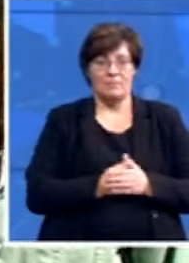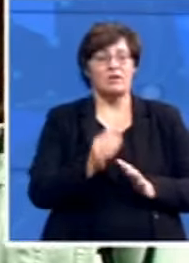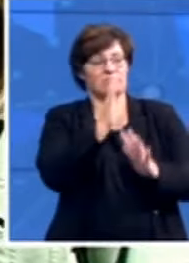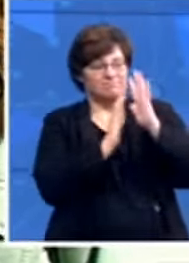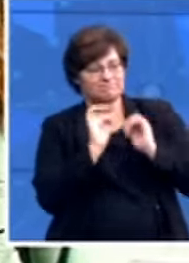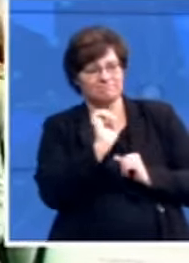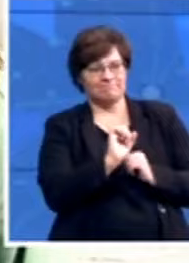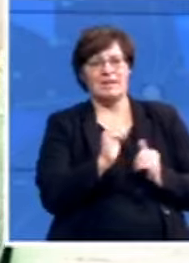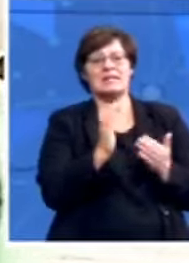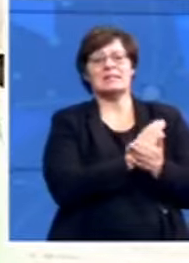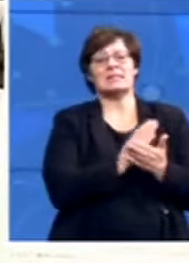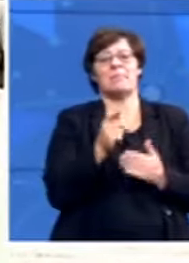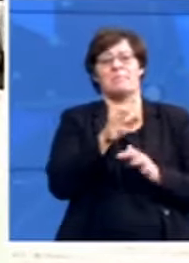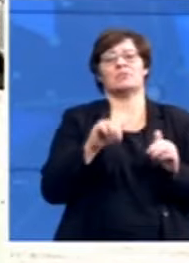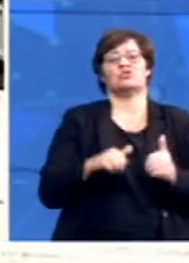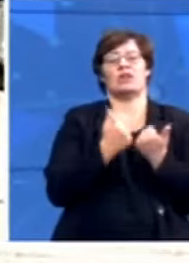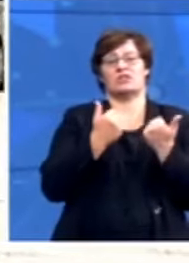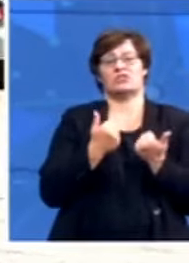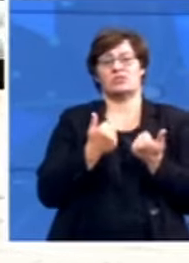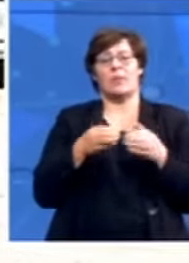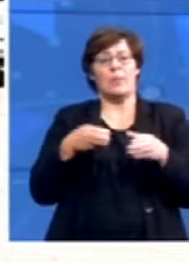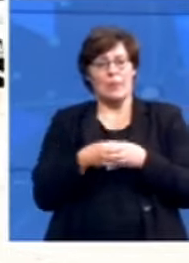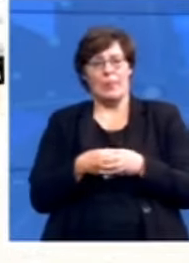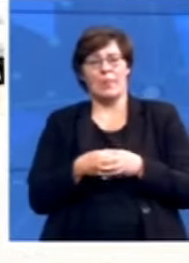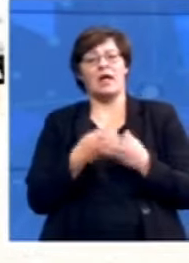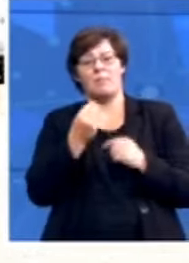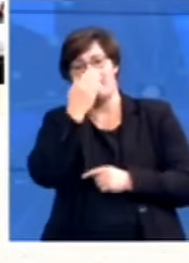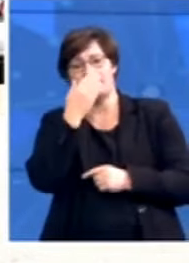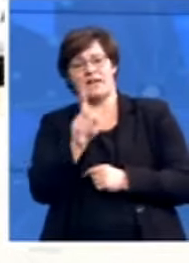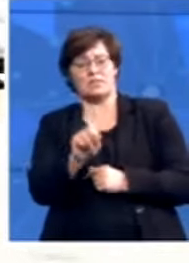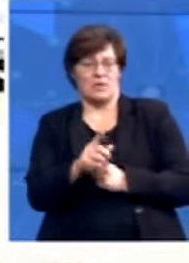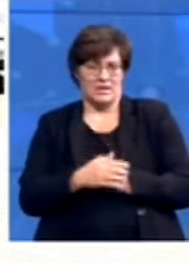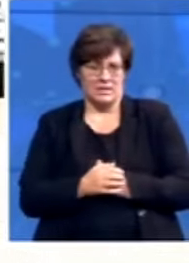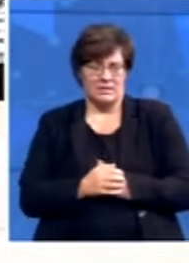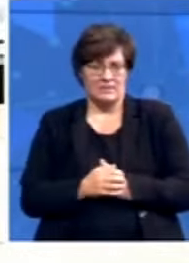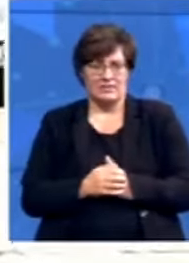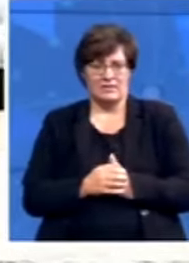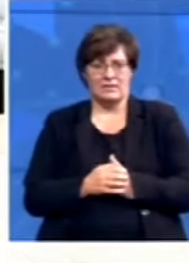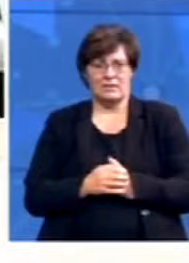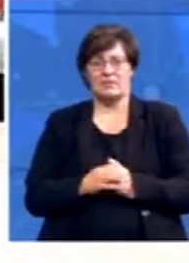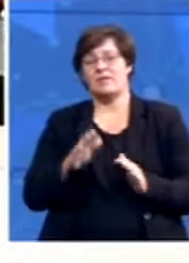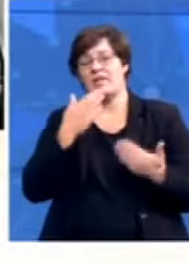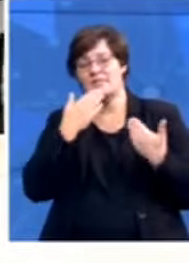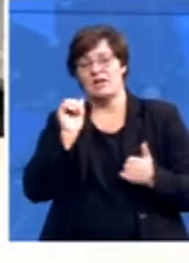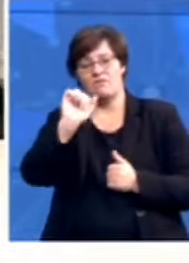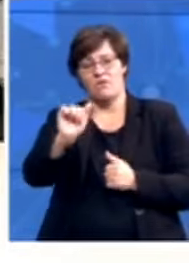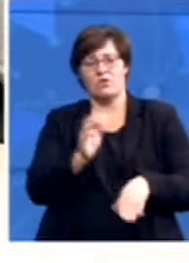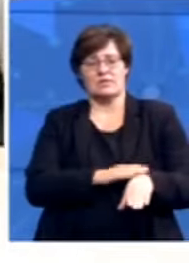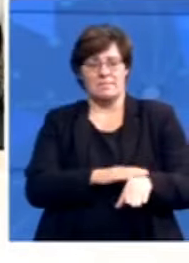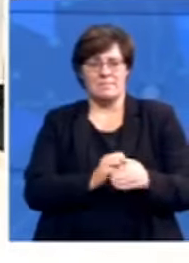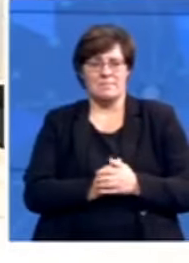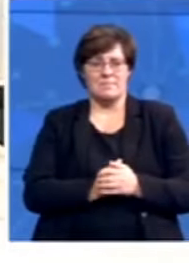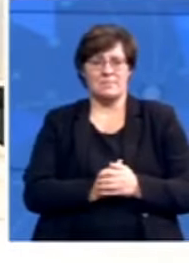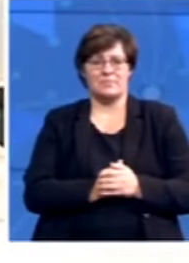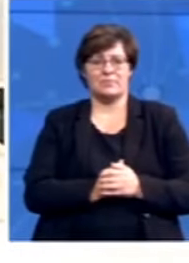you are talking about are facing here in Nelson Mandela Bay. Dennis, thank you so much for your time. We're just recovering from